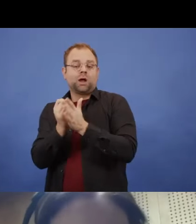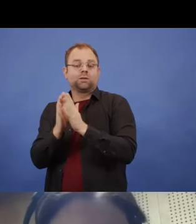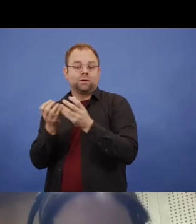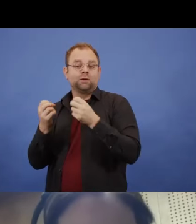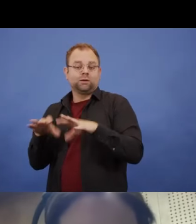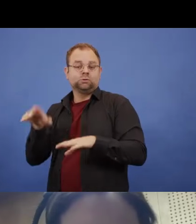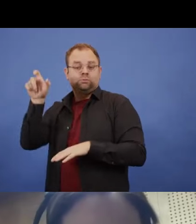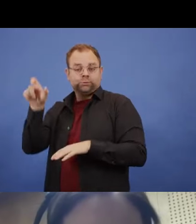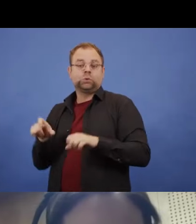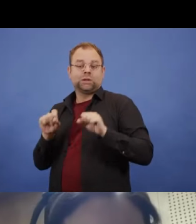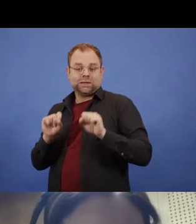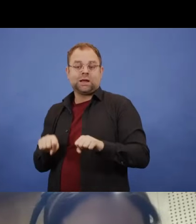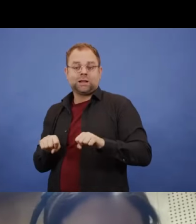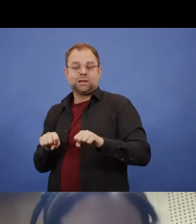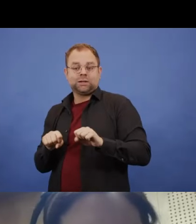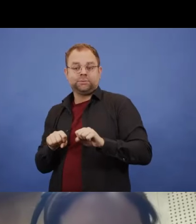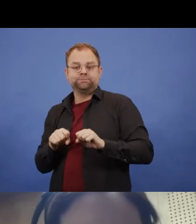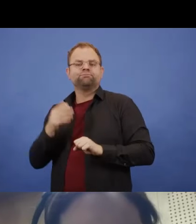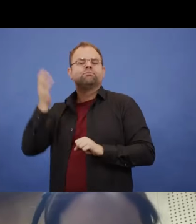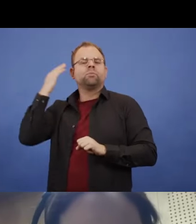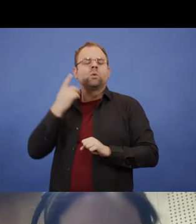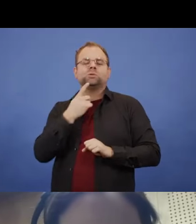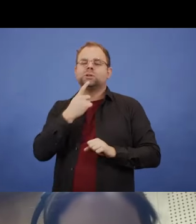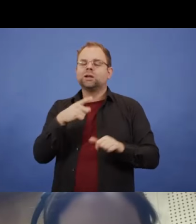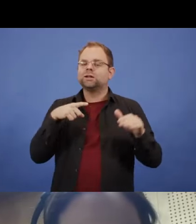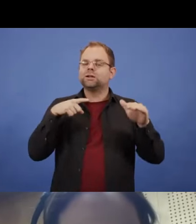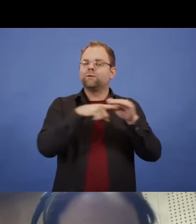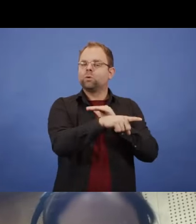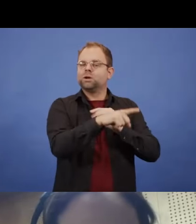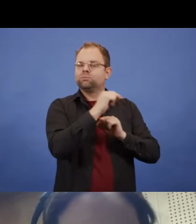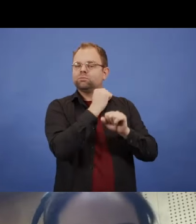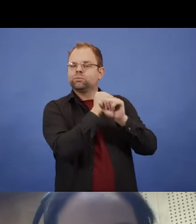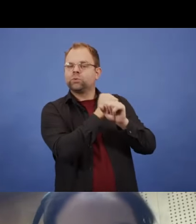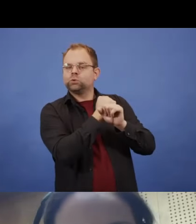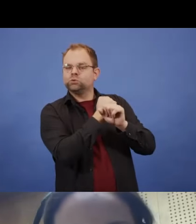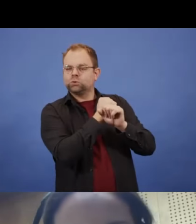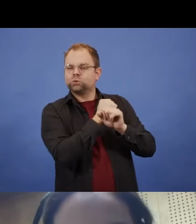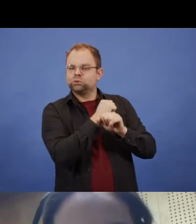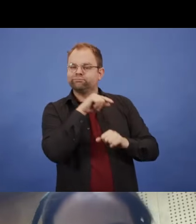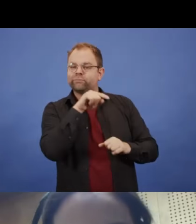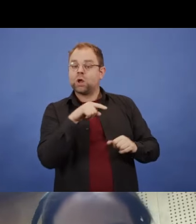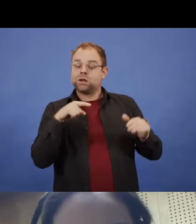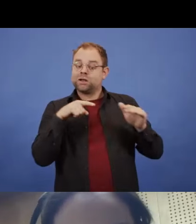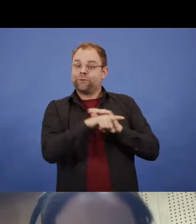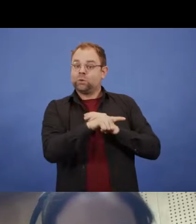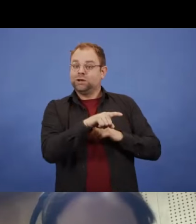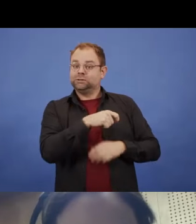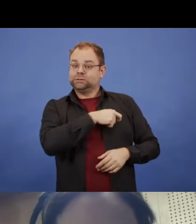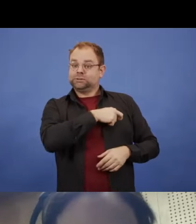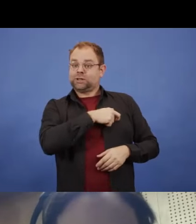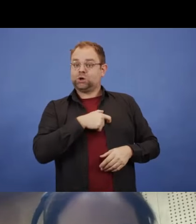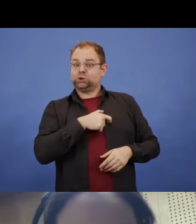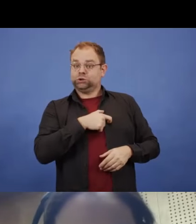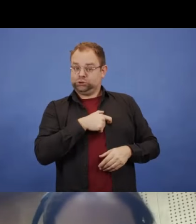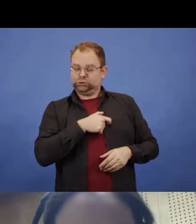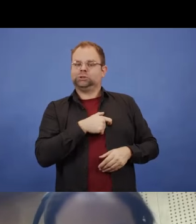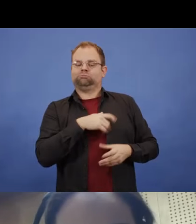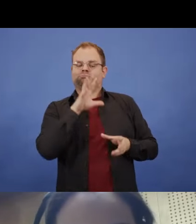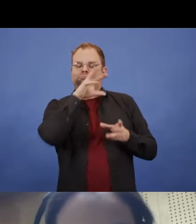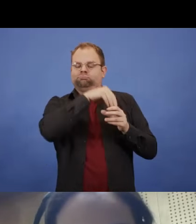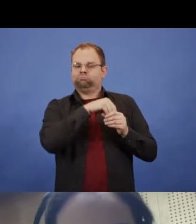and the same goes for statelessness status. So a person can have both statuses at the same time, even